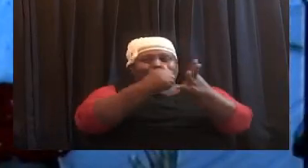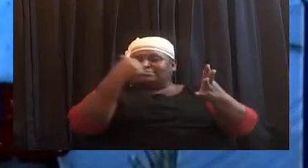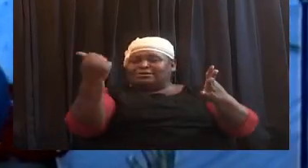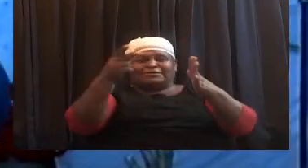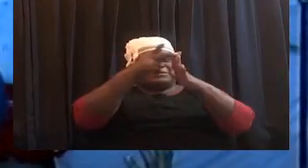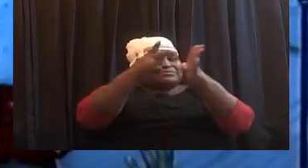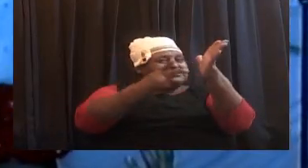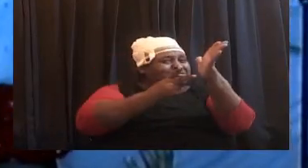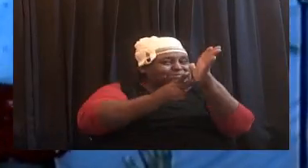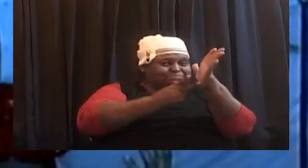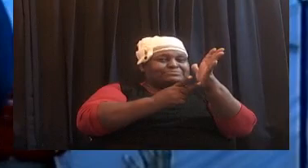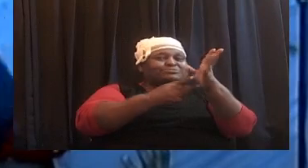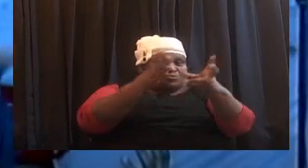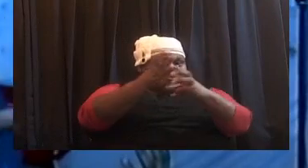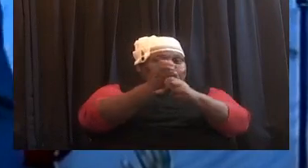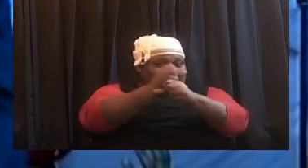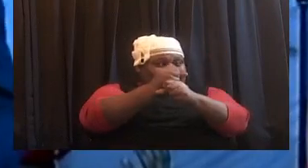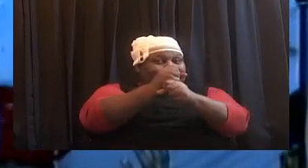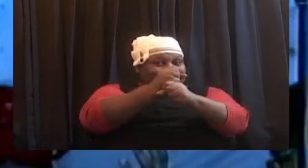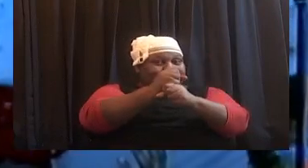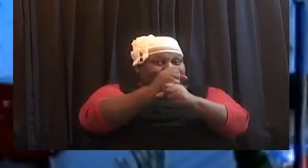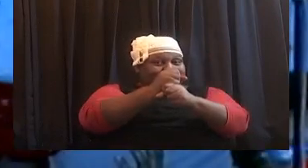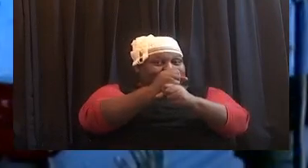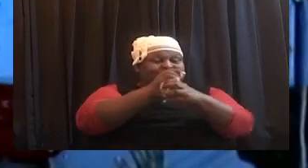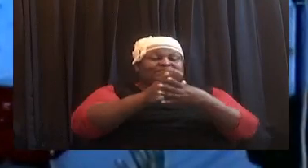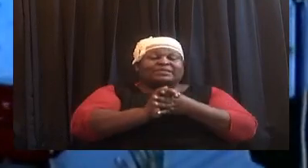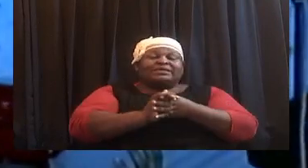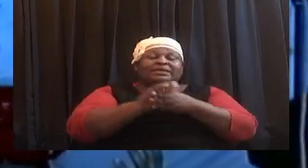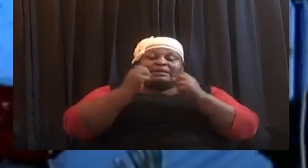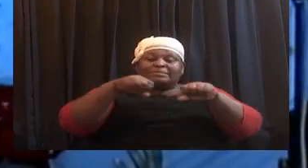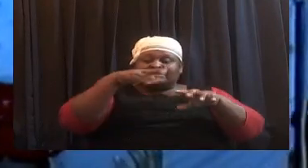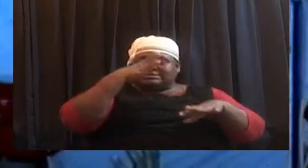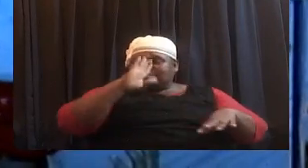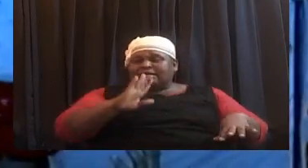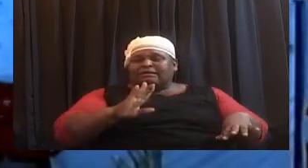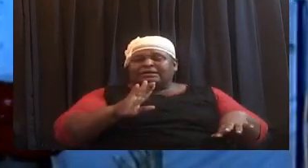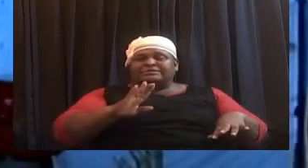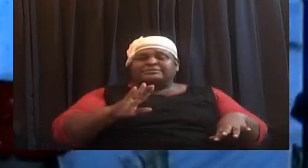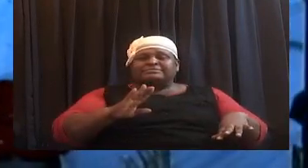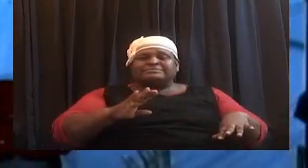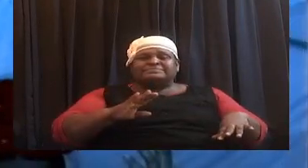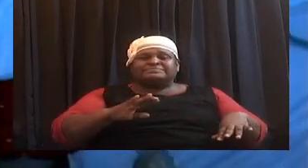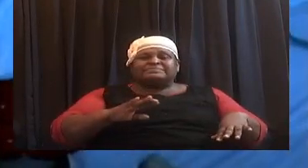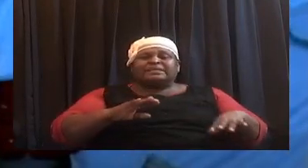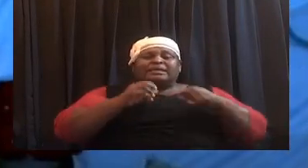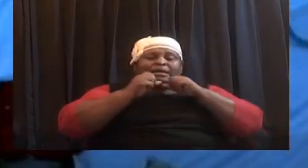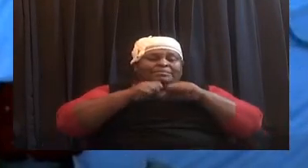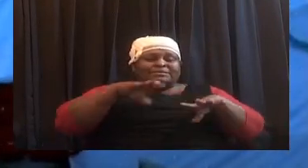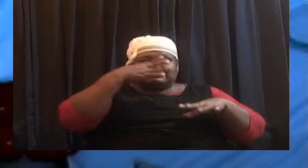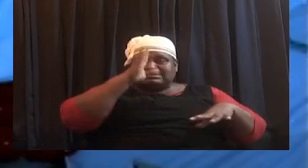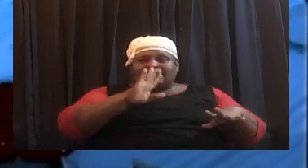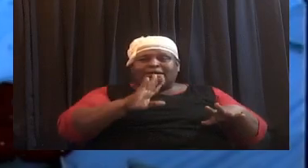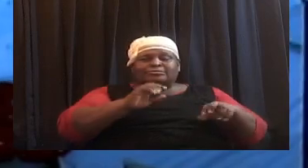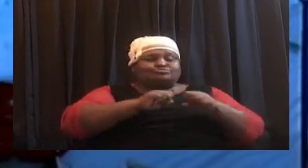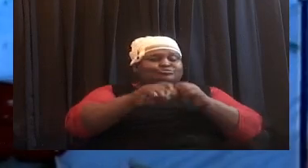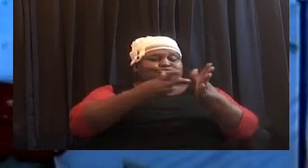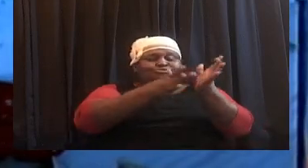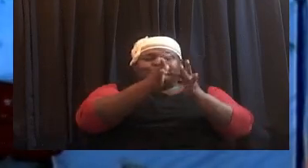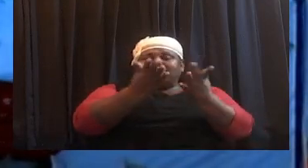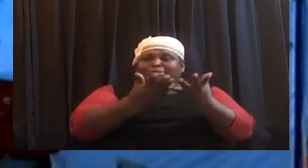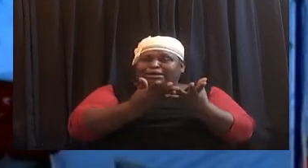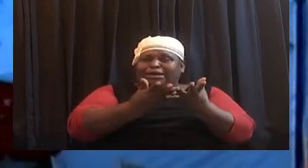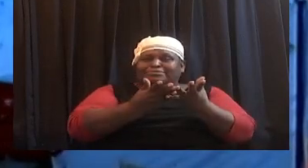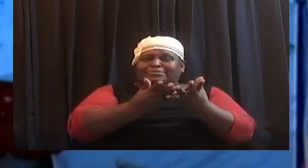principles, amen, hanged. Amen. Bless God. Amen. Bless God. And so the Bible is